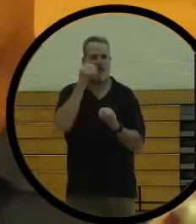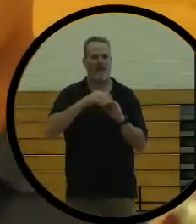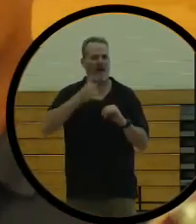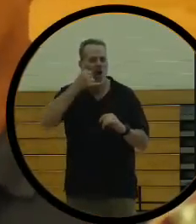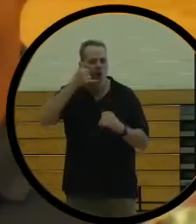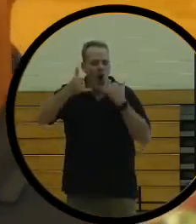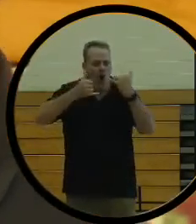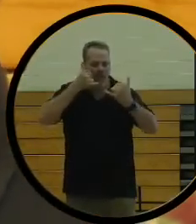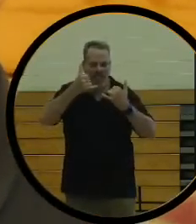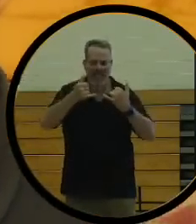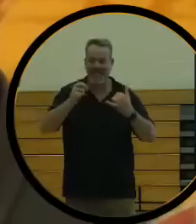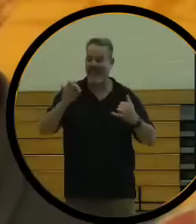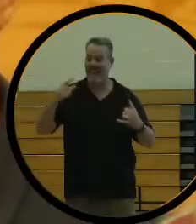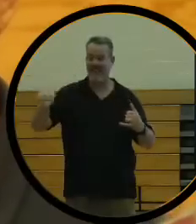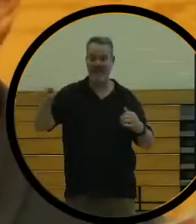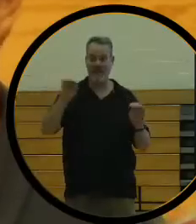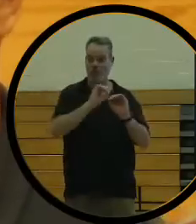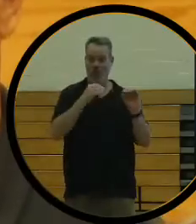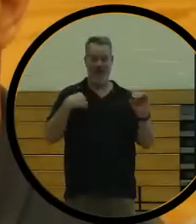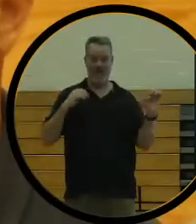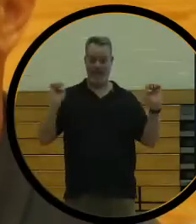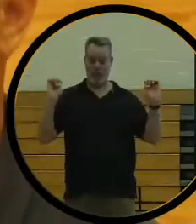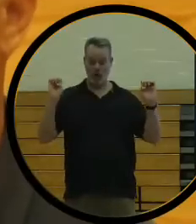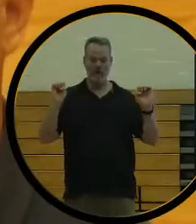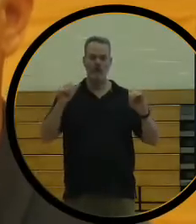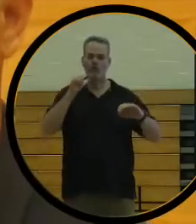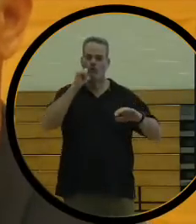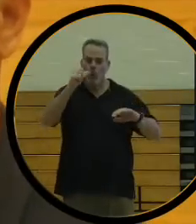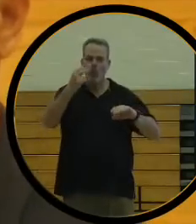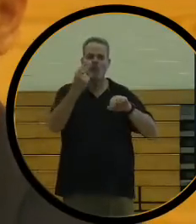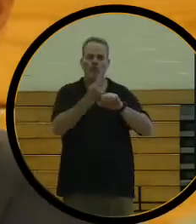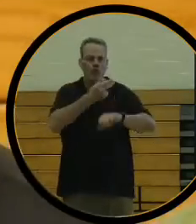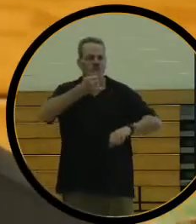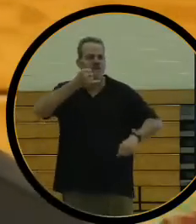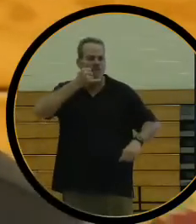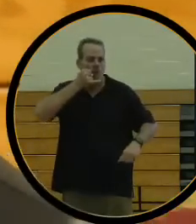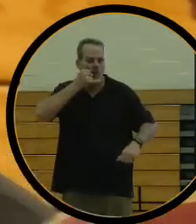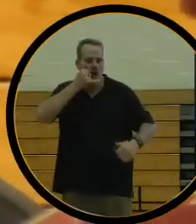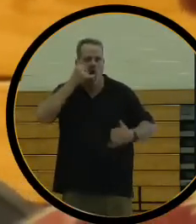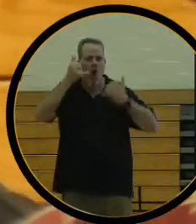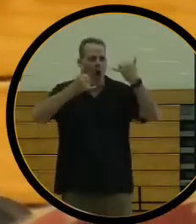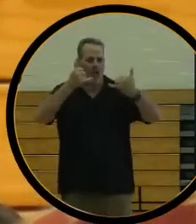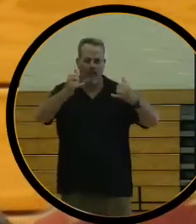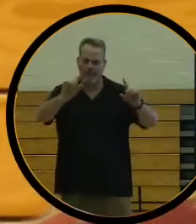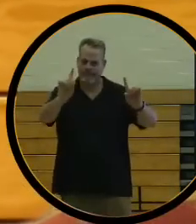ask people, if you don't have an emergency, stay off the phone.